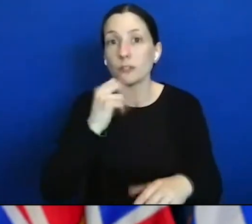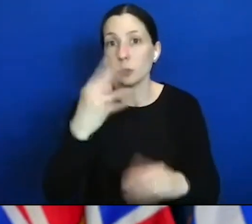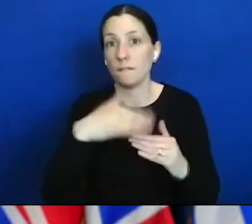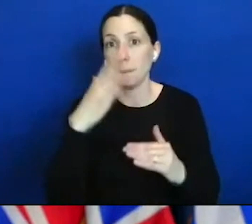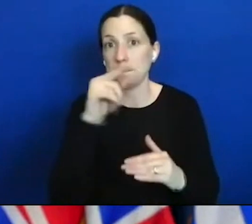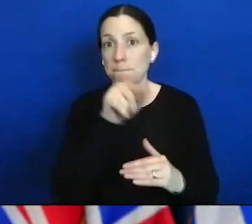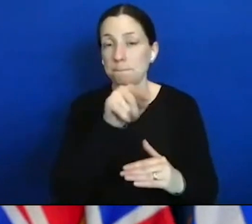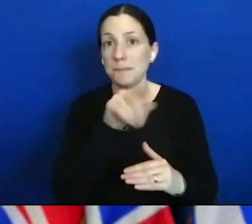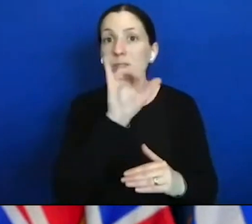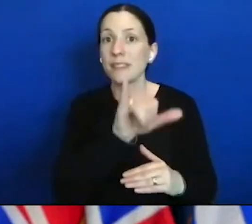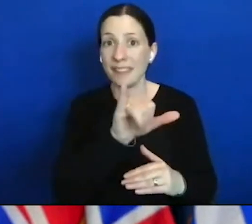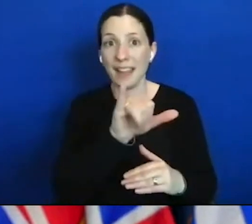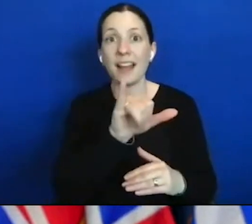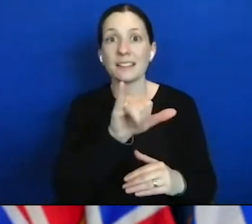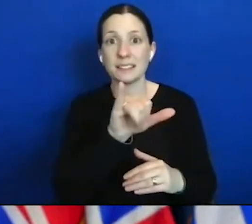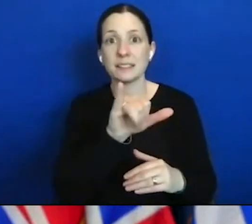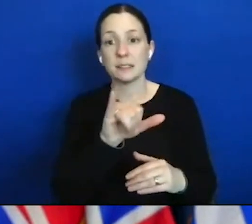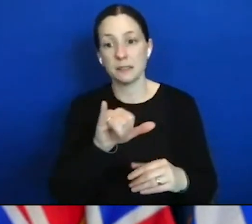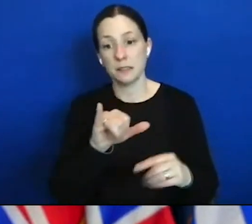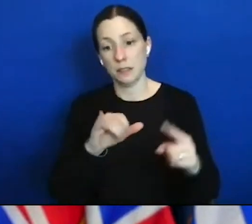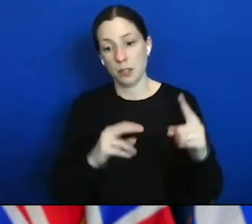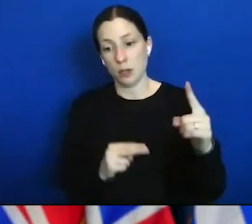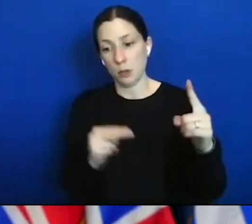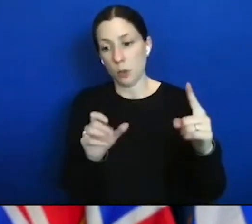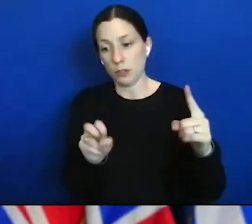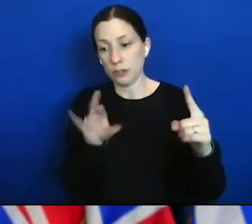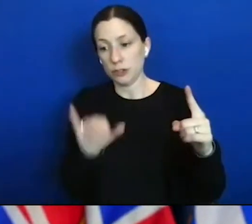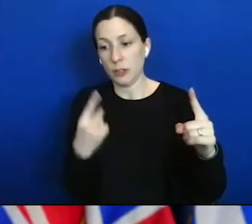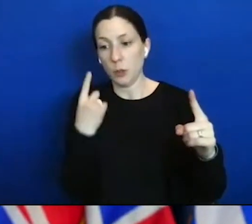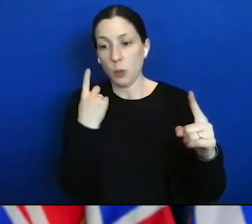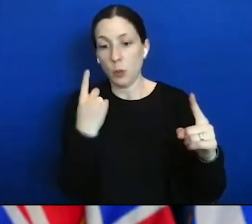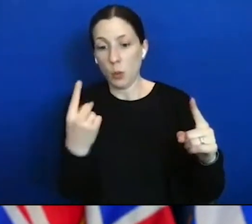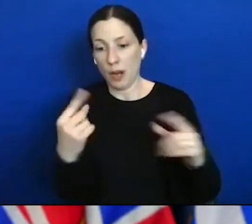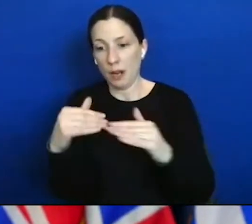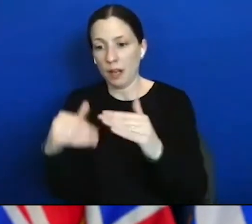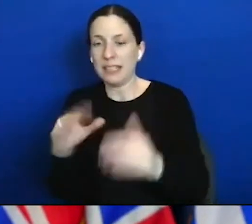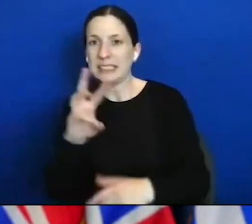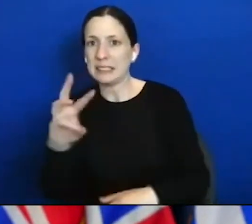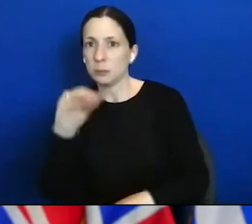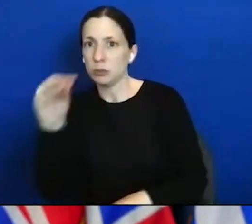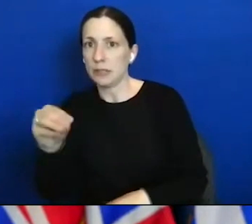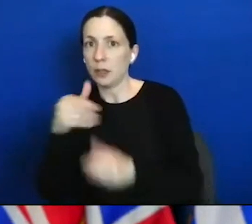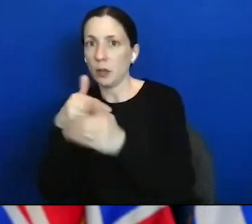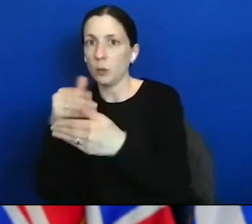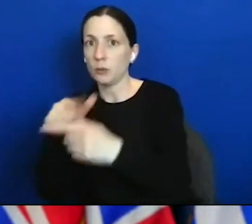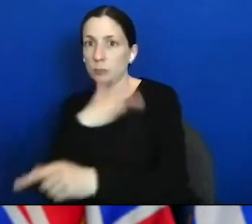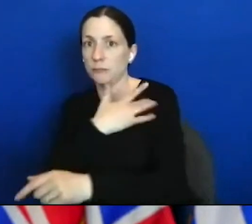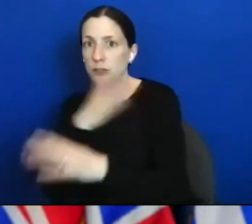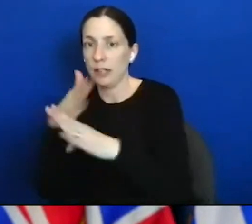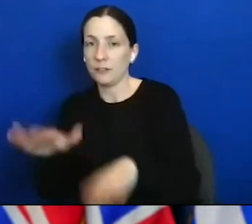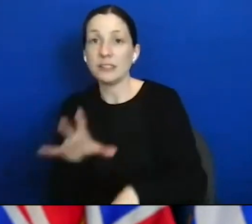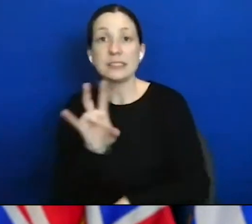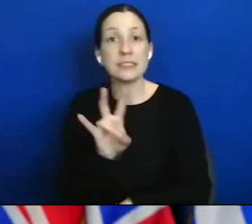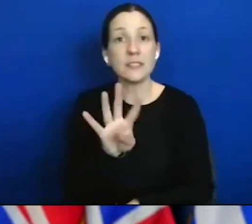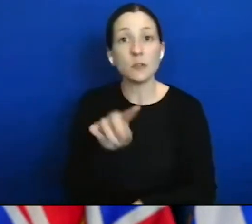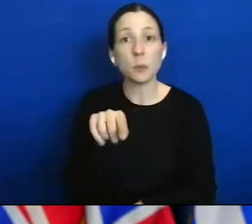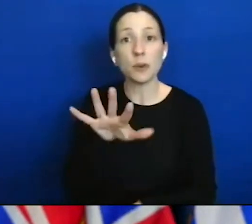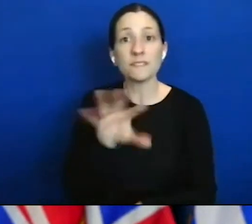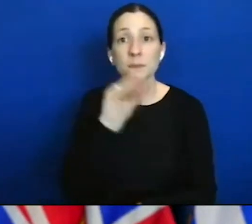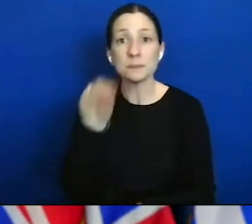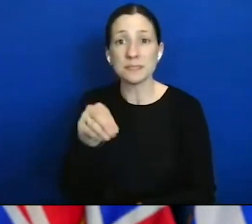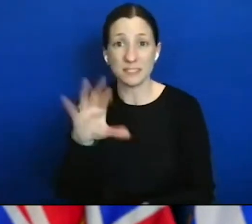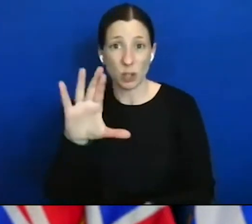average. The only one below is North Surrey, which is still at 66%, which is close to the provincial average. 74.5% in